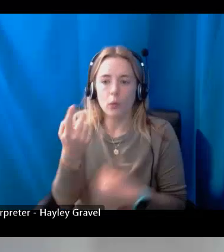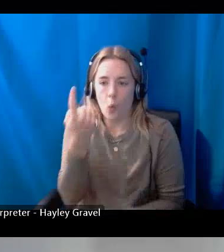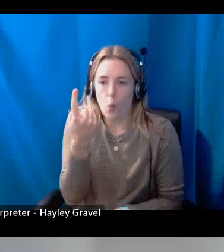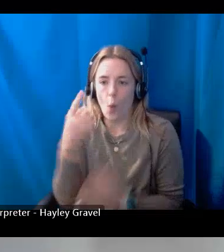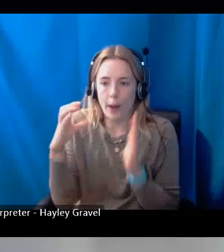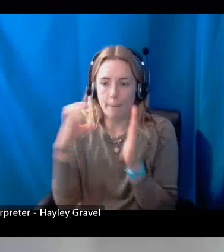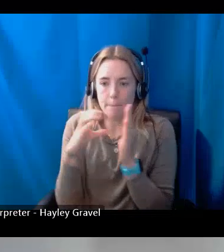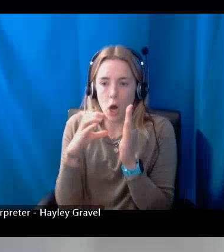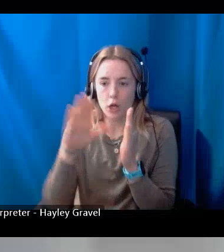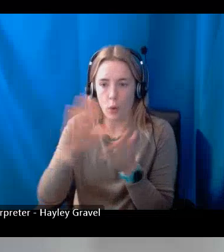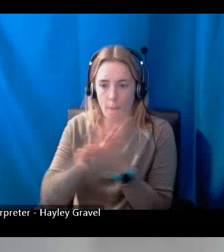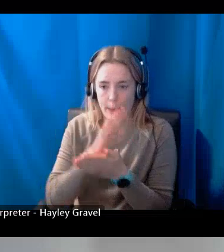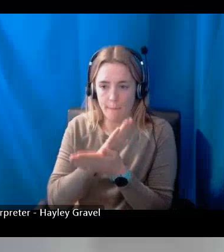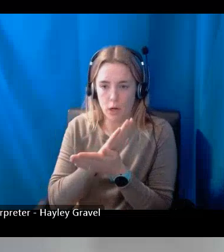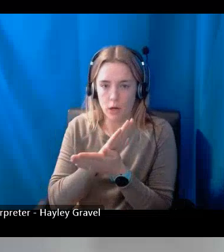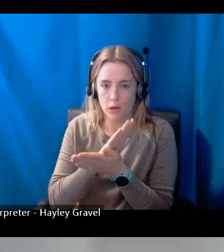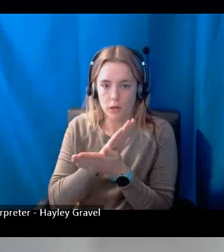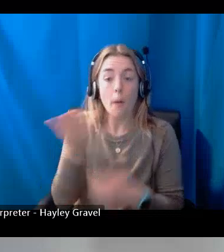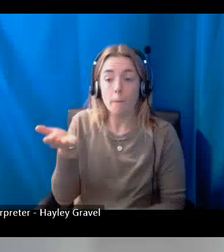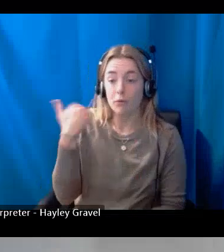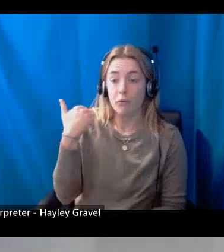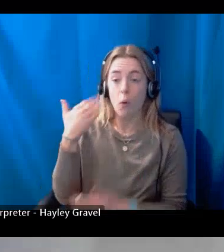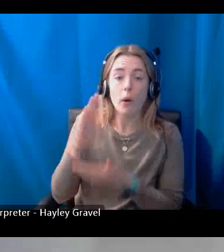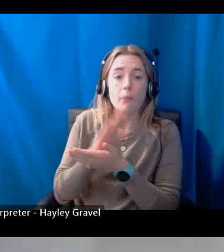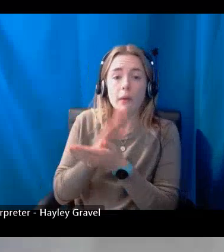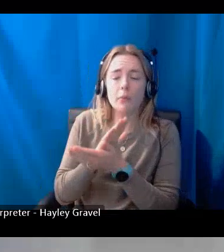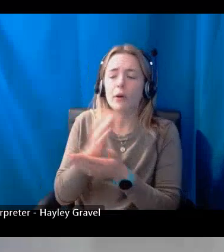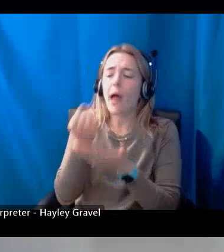Makes sense. Okay. Yeah.